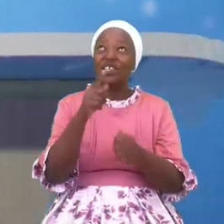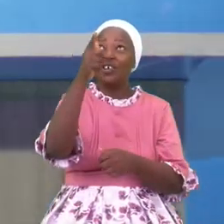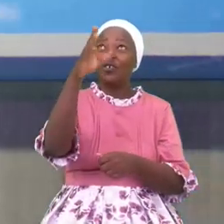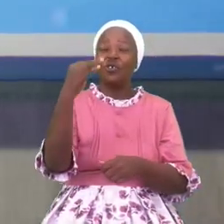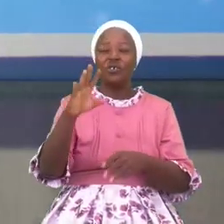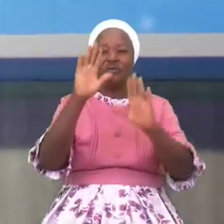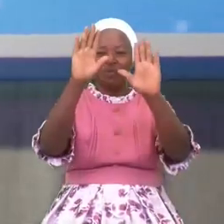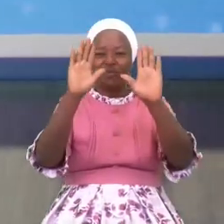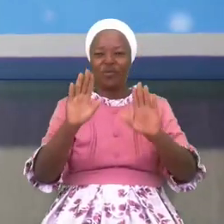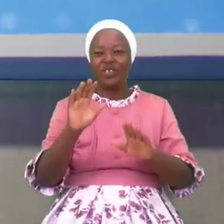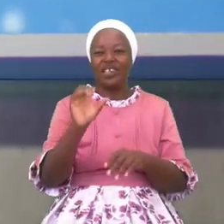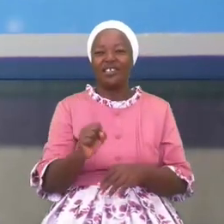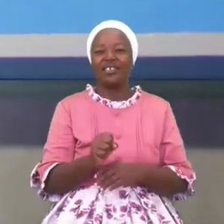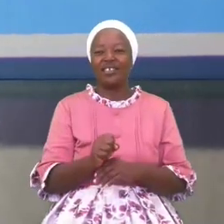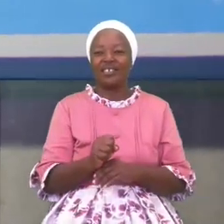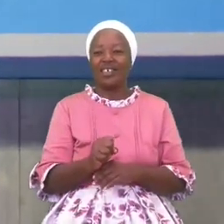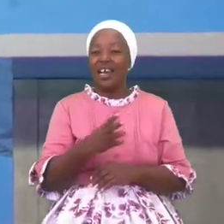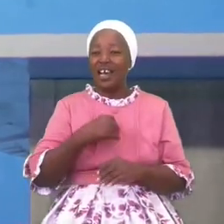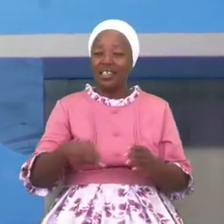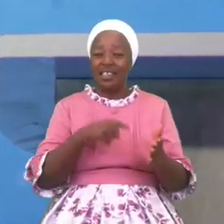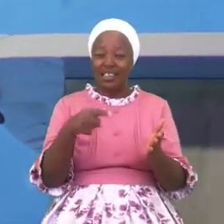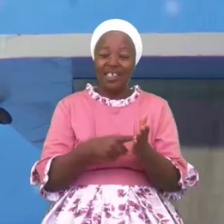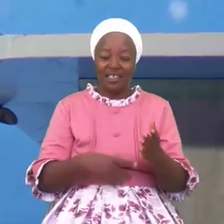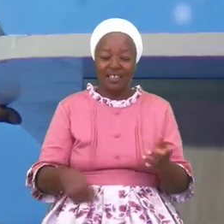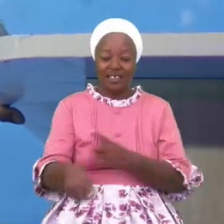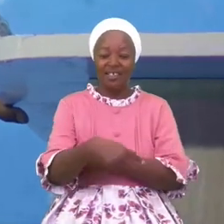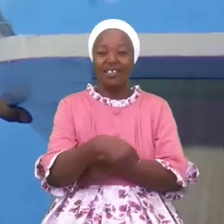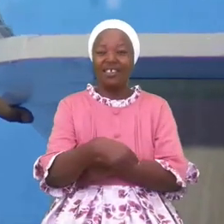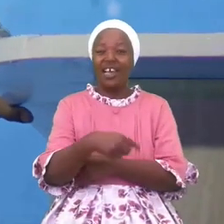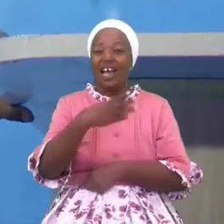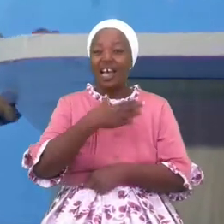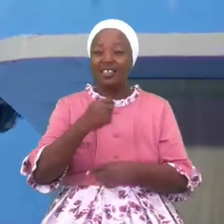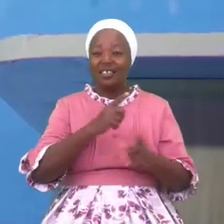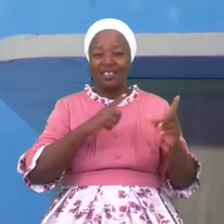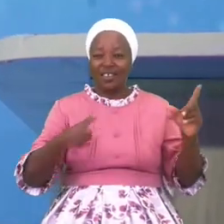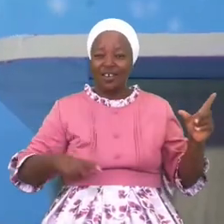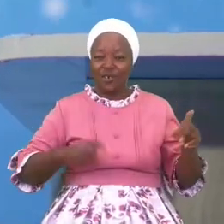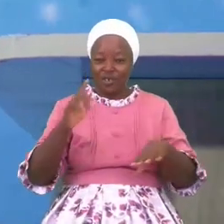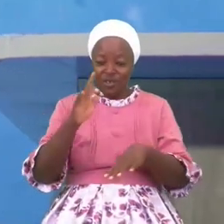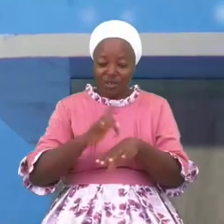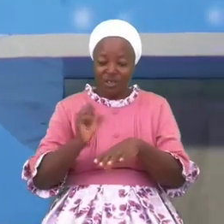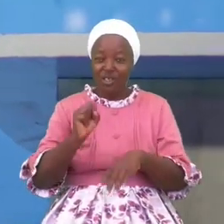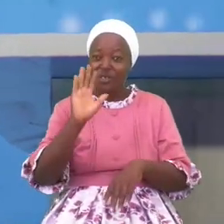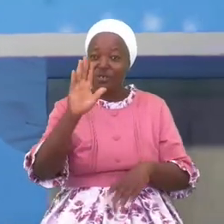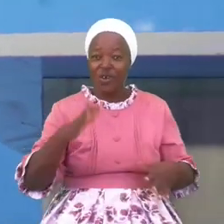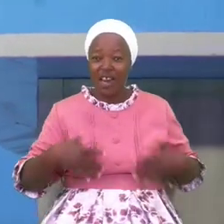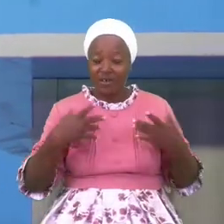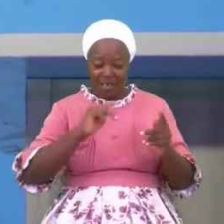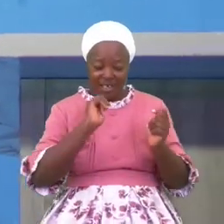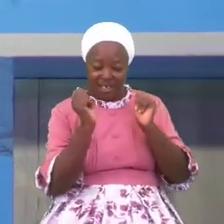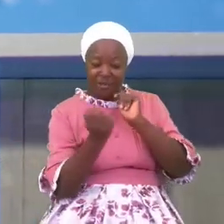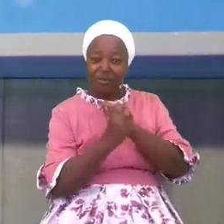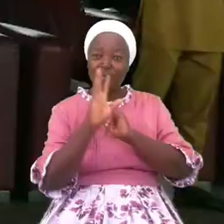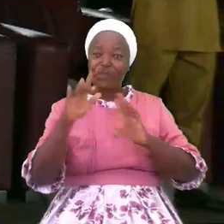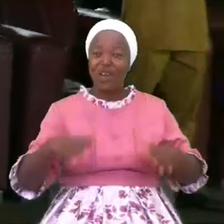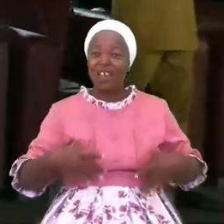day, as the Lord touches your life, transforms your life, something you will